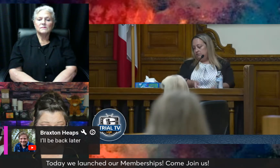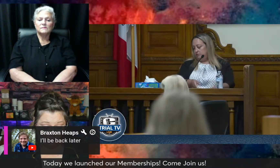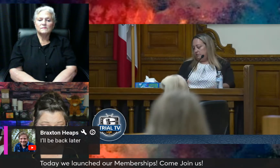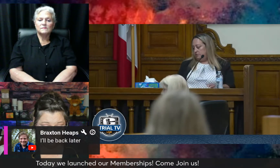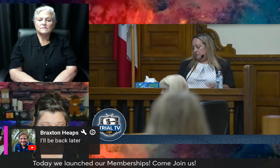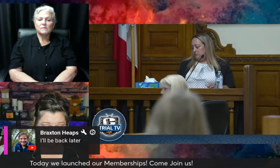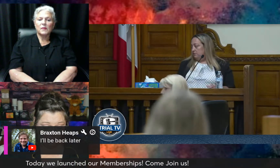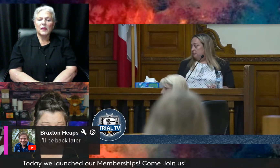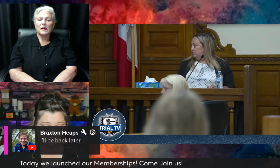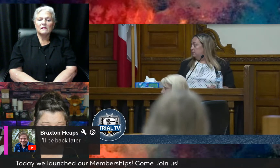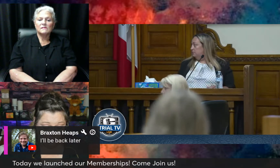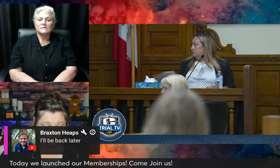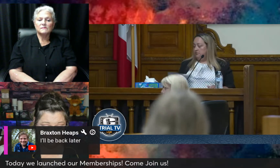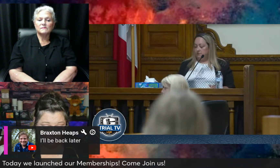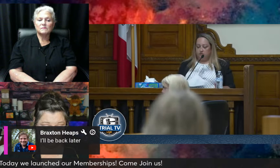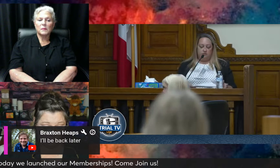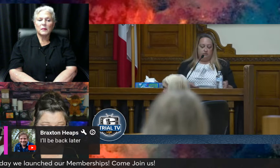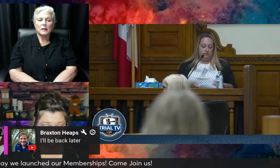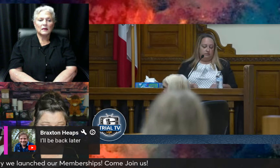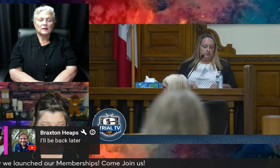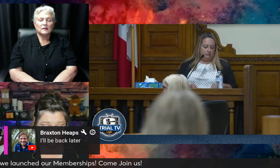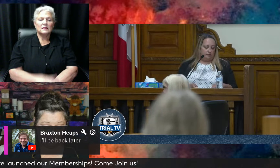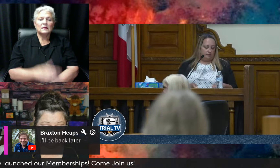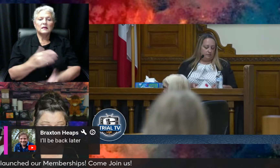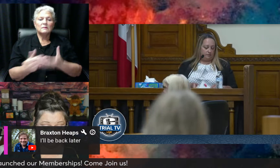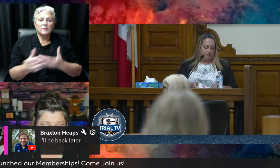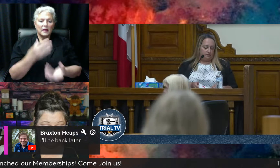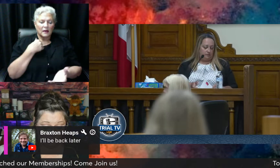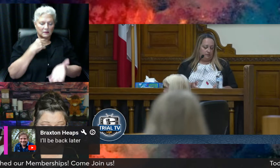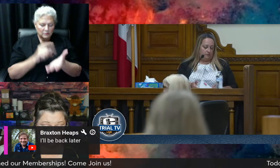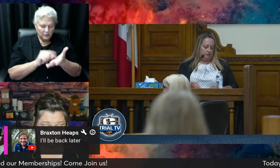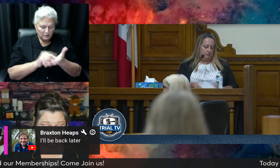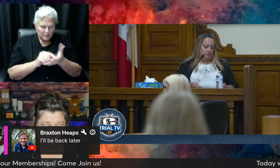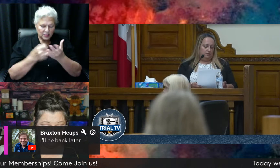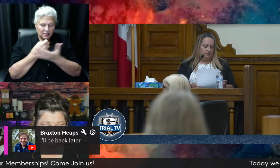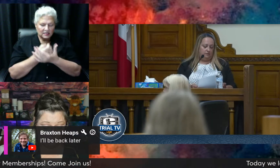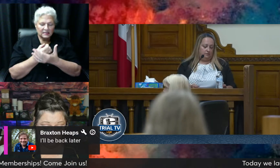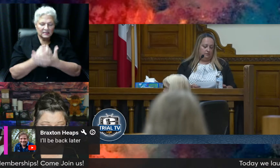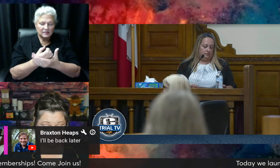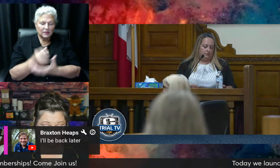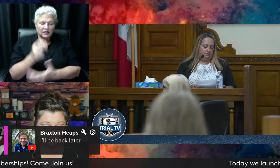Yes. May I publish Exhibit 38 here? Yes.